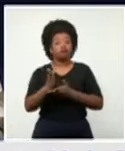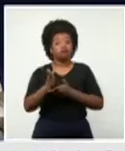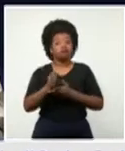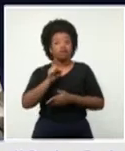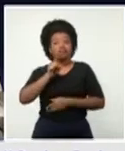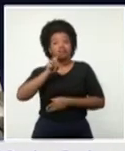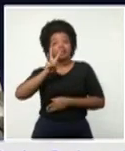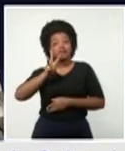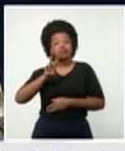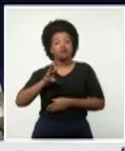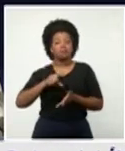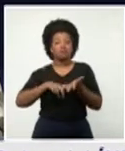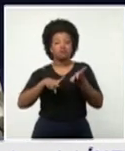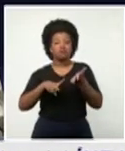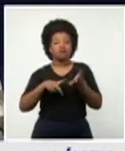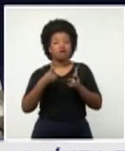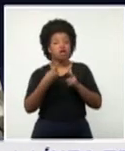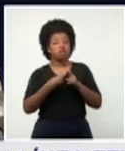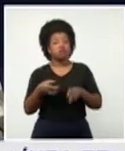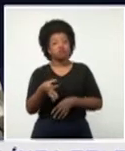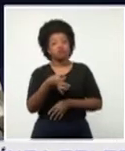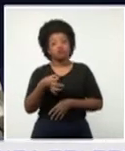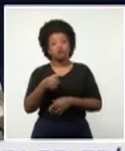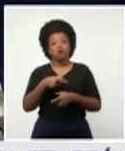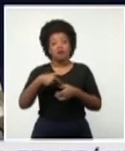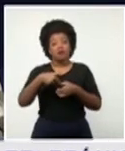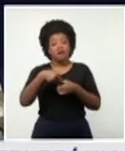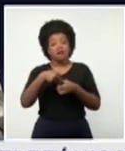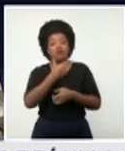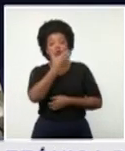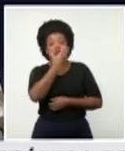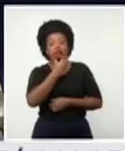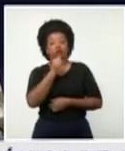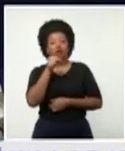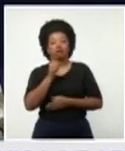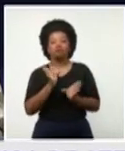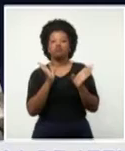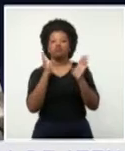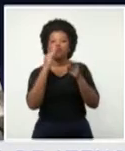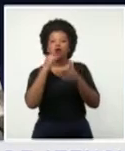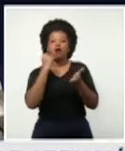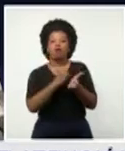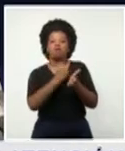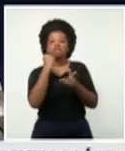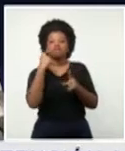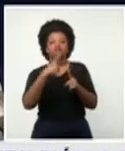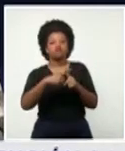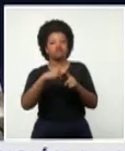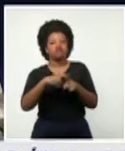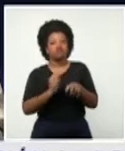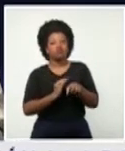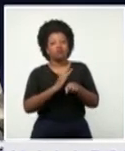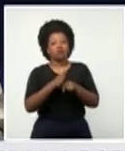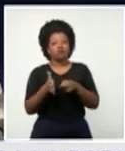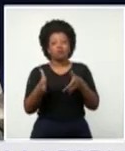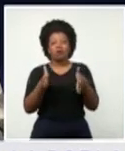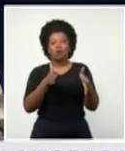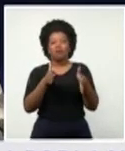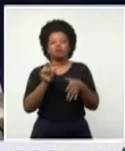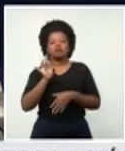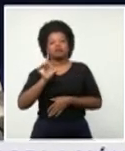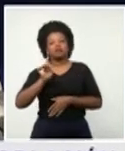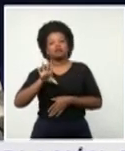we now have 13 provinces and the special municipality of the Isle of Youth, which have not reported cases over the